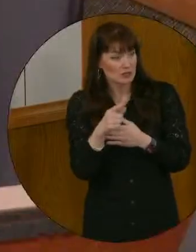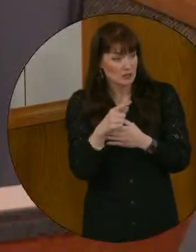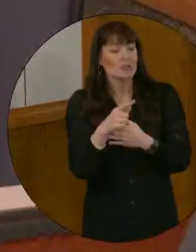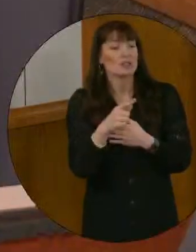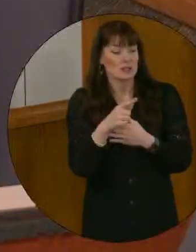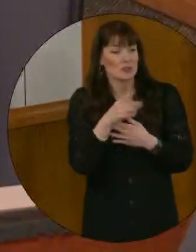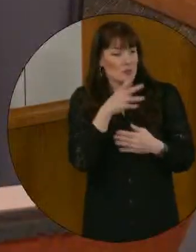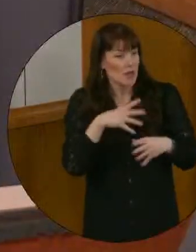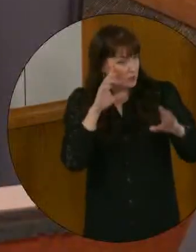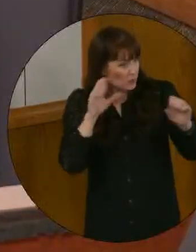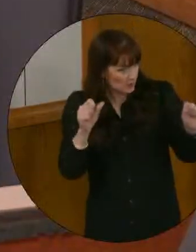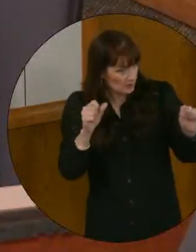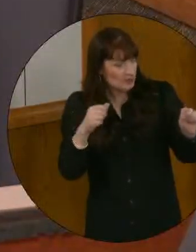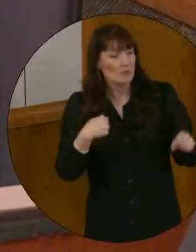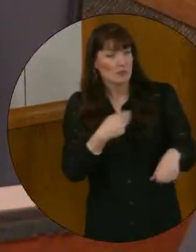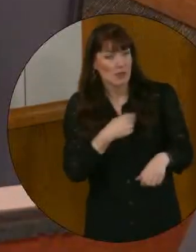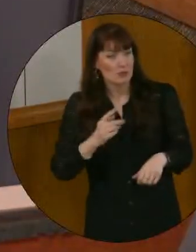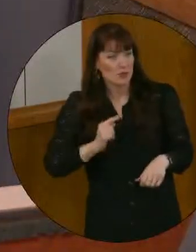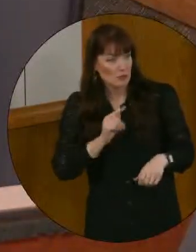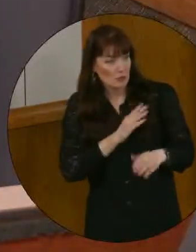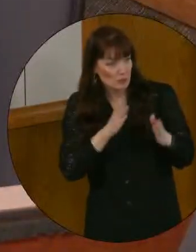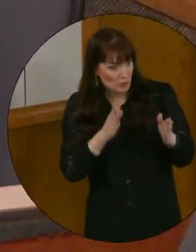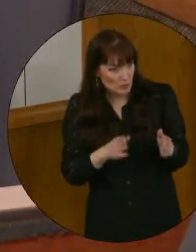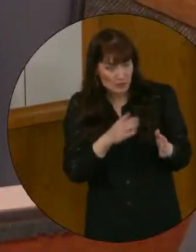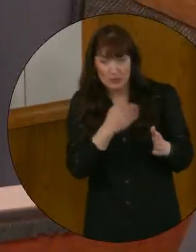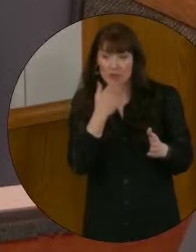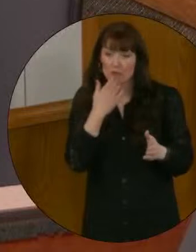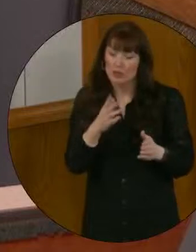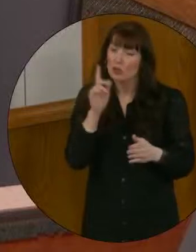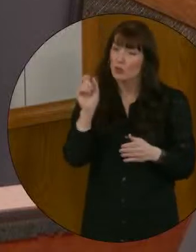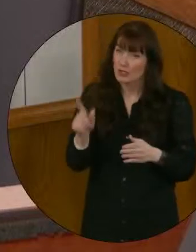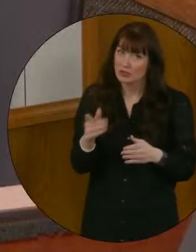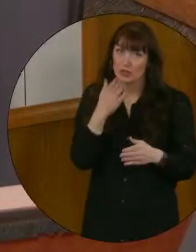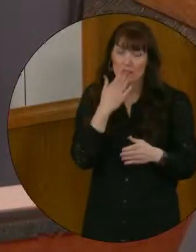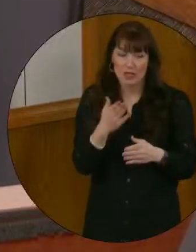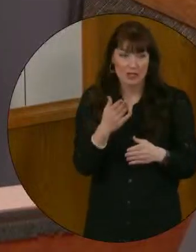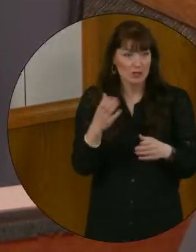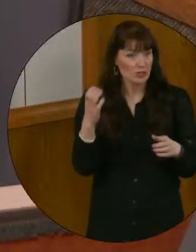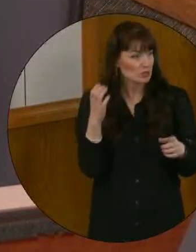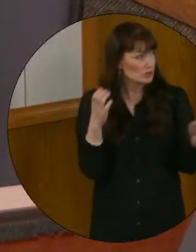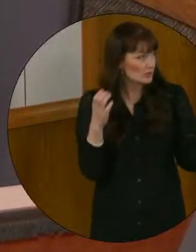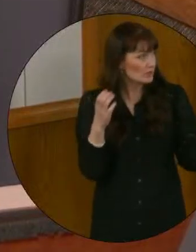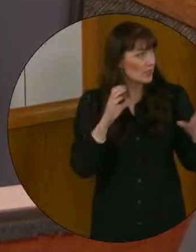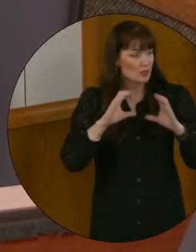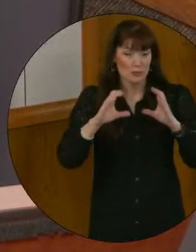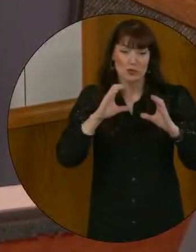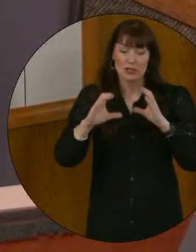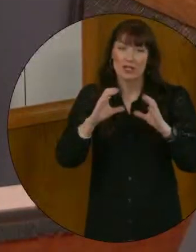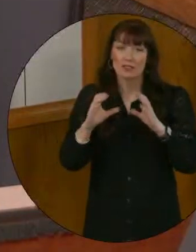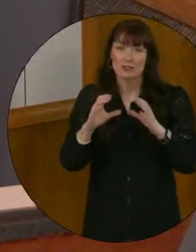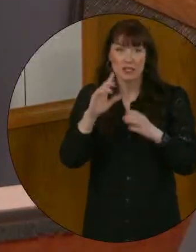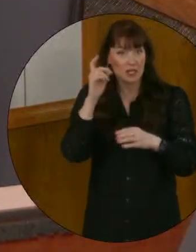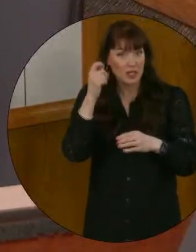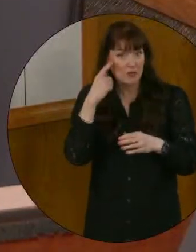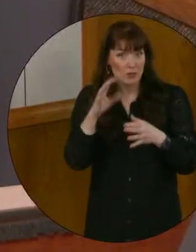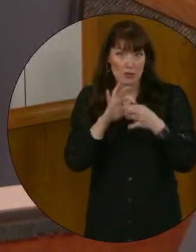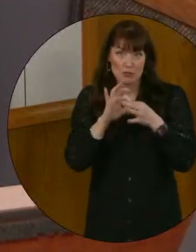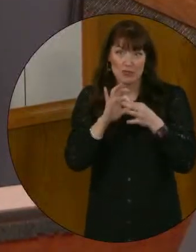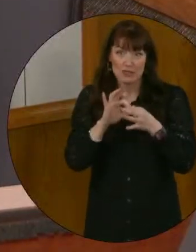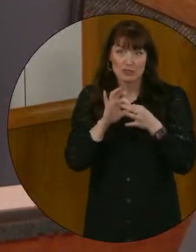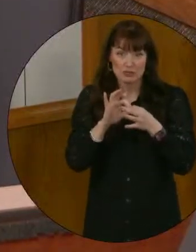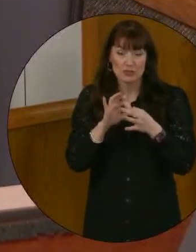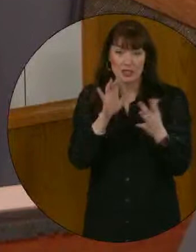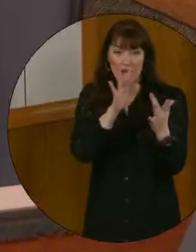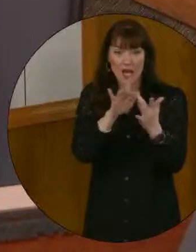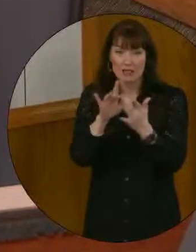Trustee Bustamante Adams, a great question, great. Actually, I have our chief of communications and government relations reaching out